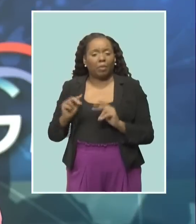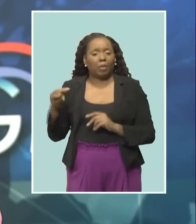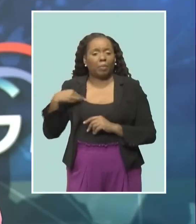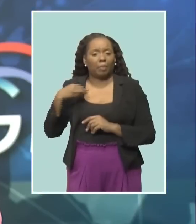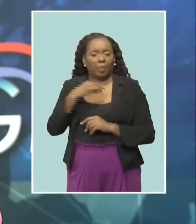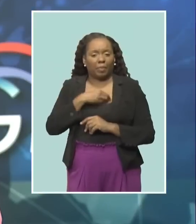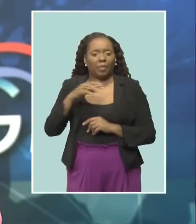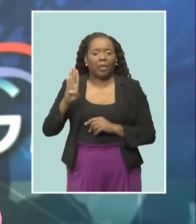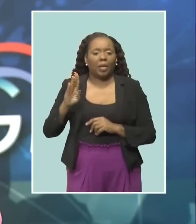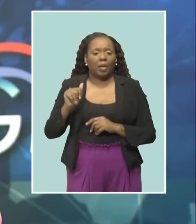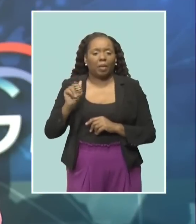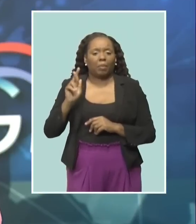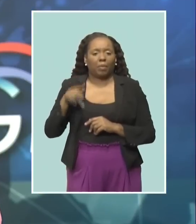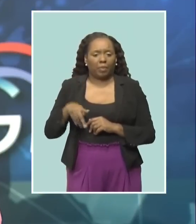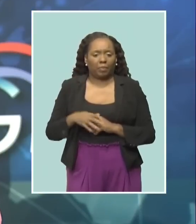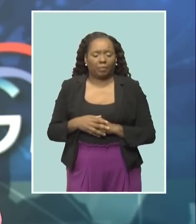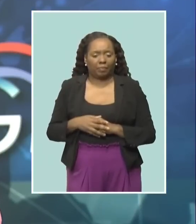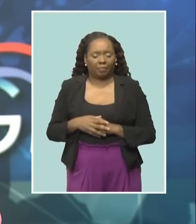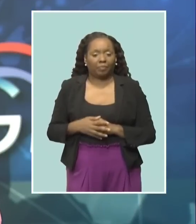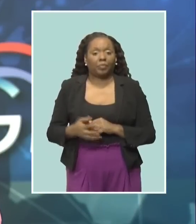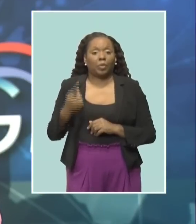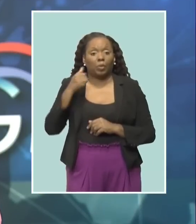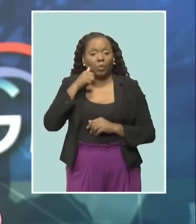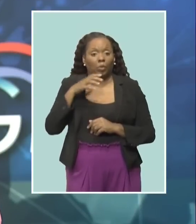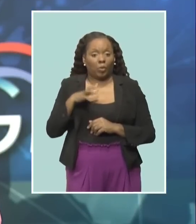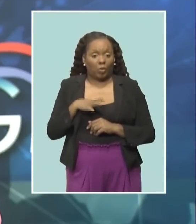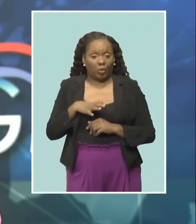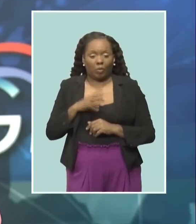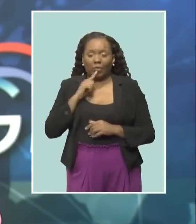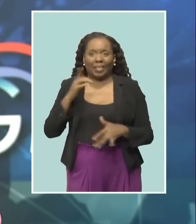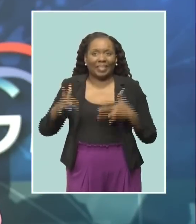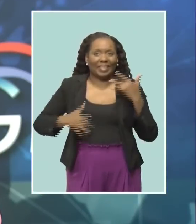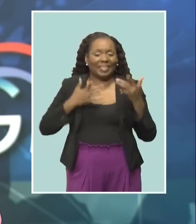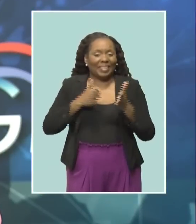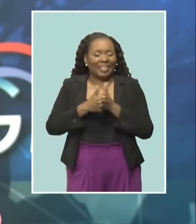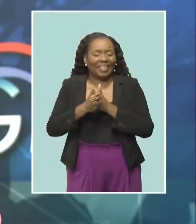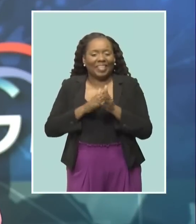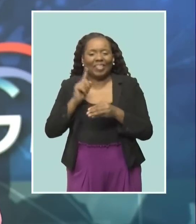One member who gave her name as Rosemary was excited about the ride.